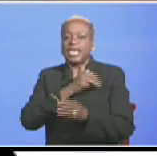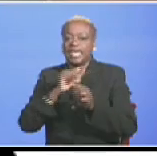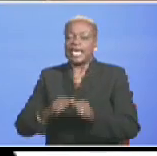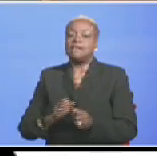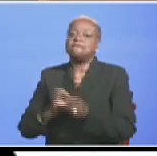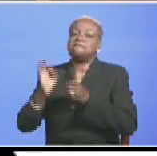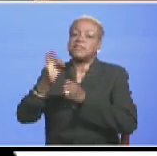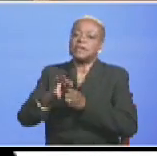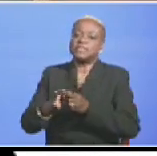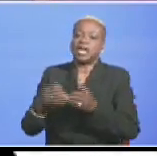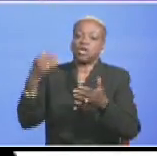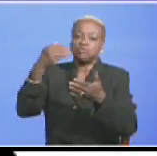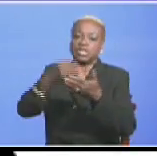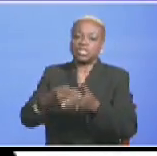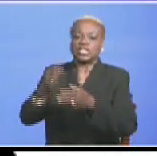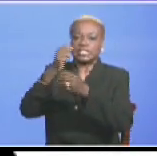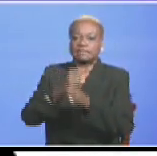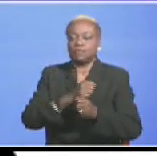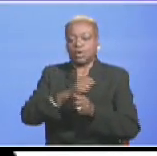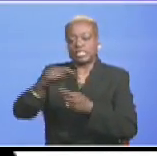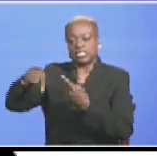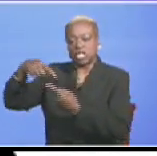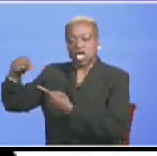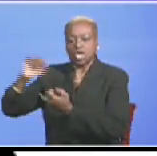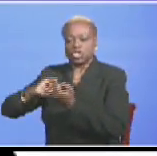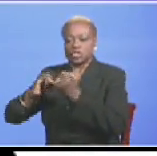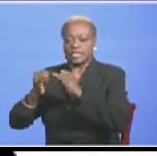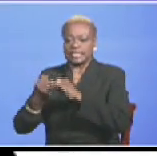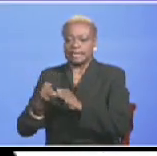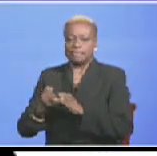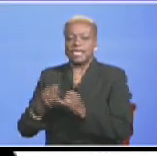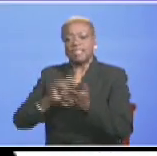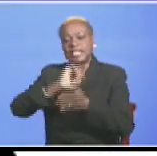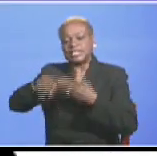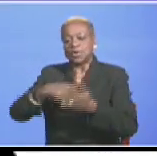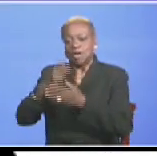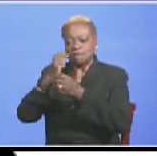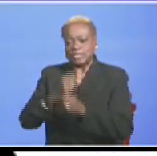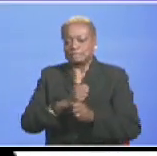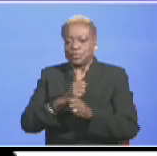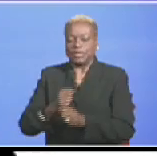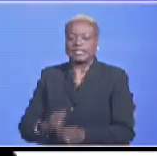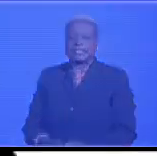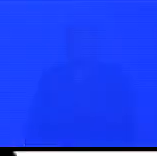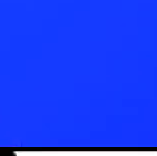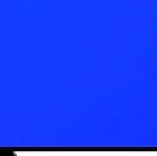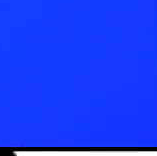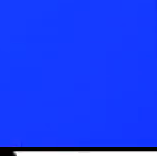reach in sports tourism. That's a look at sports. The Bahamas Tonight comes back after the break.